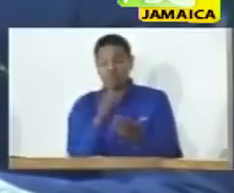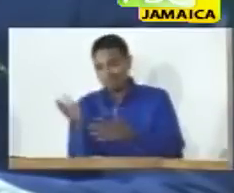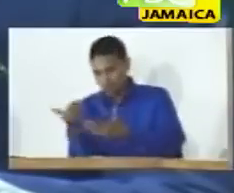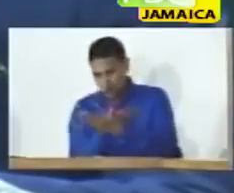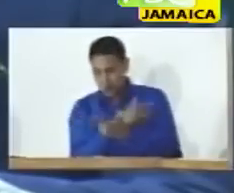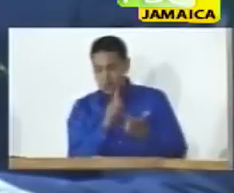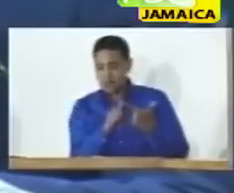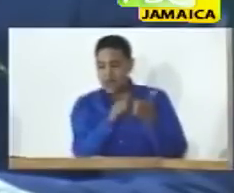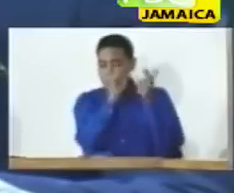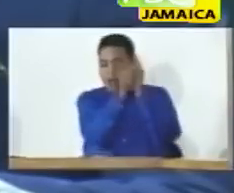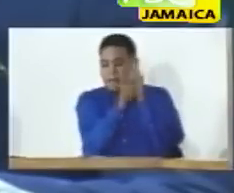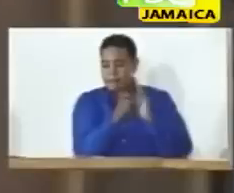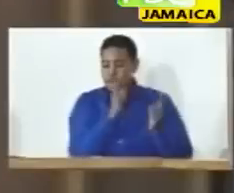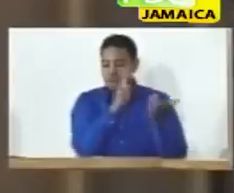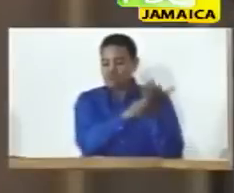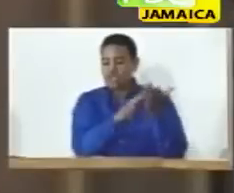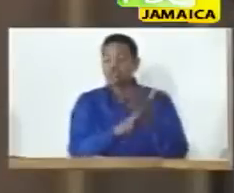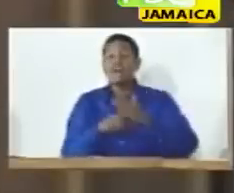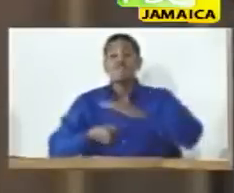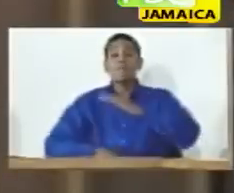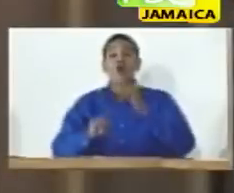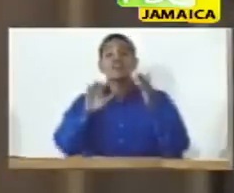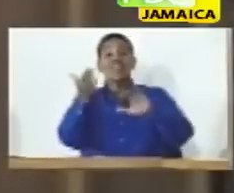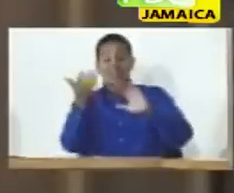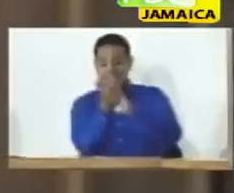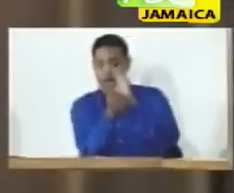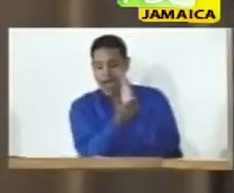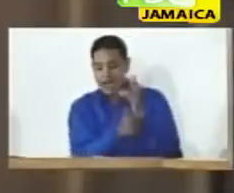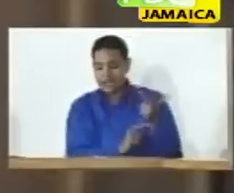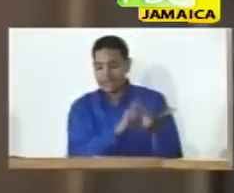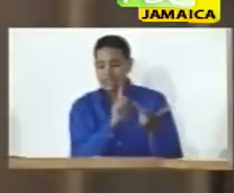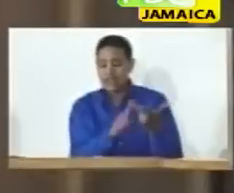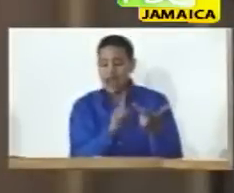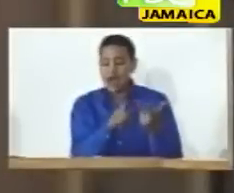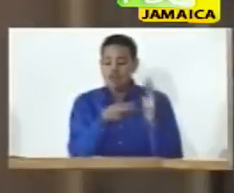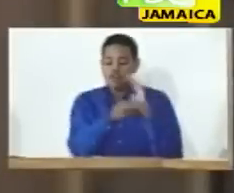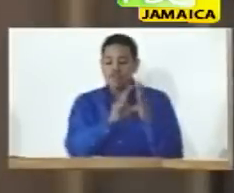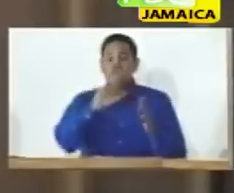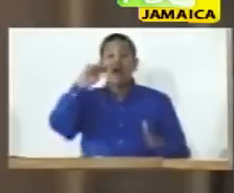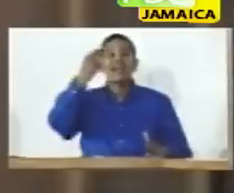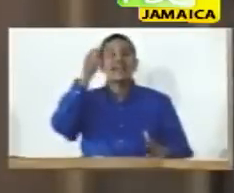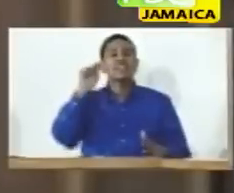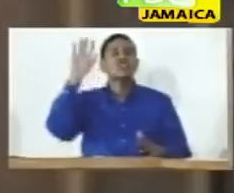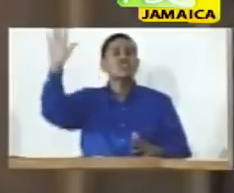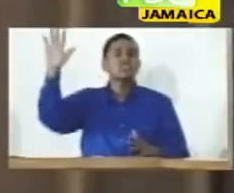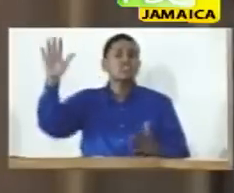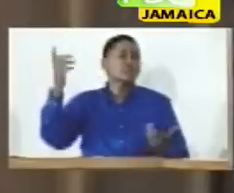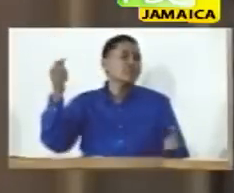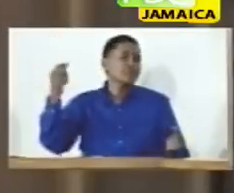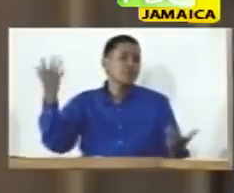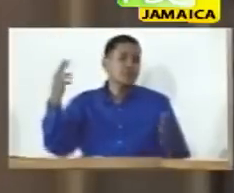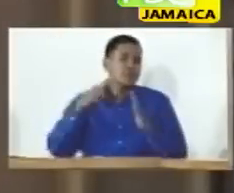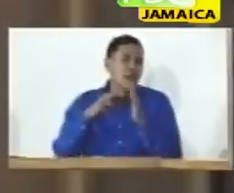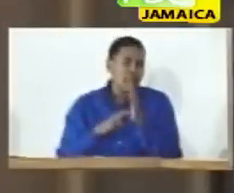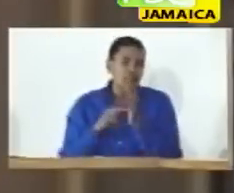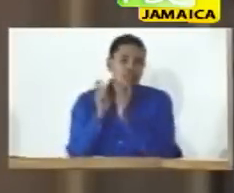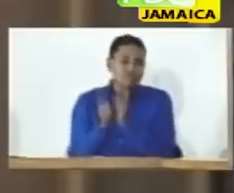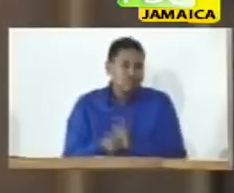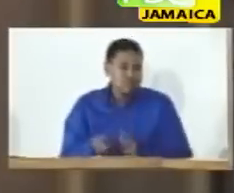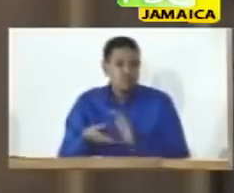to the Registration of Births, Deaths Act, and the review of the National Housing Trust Act